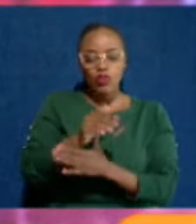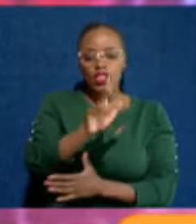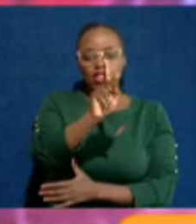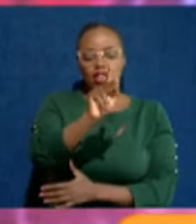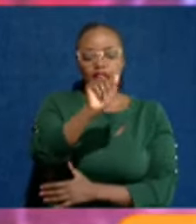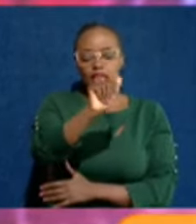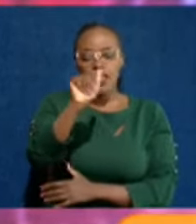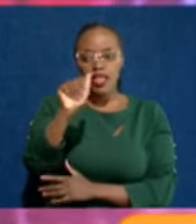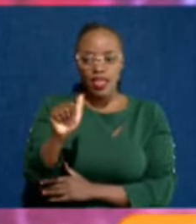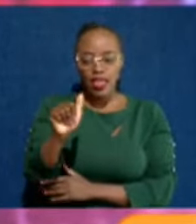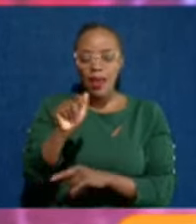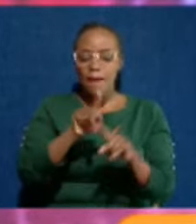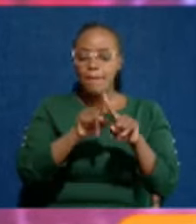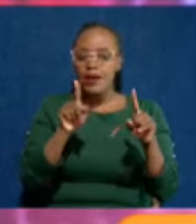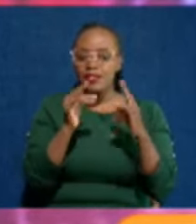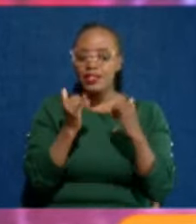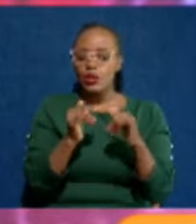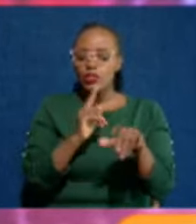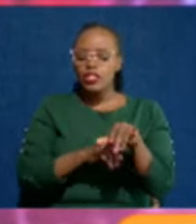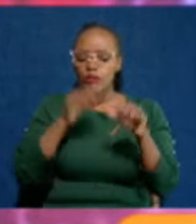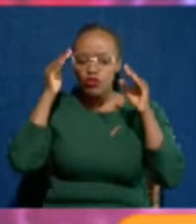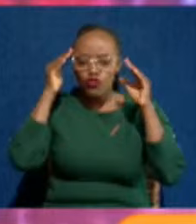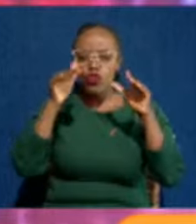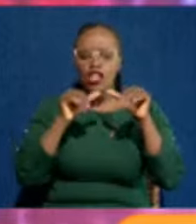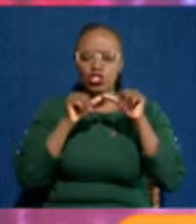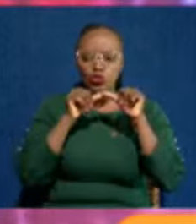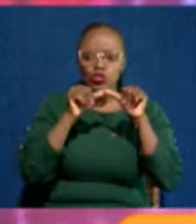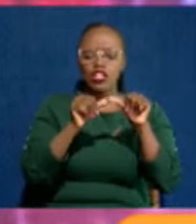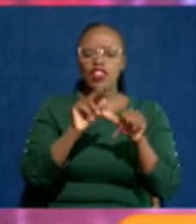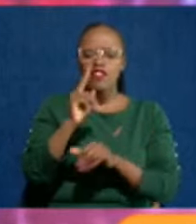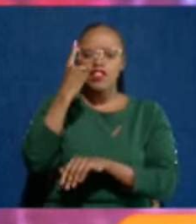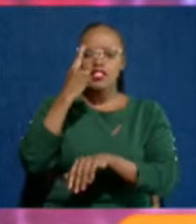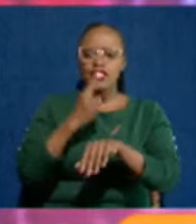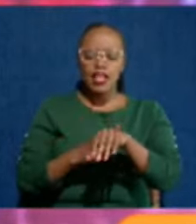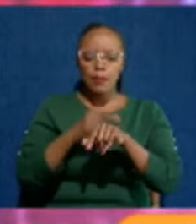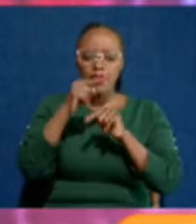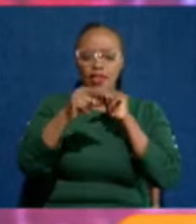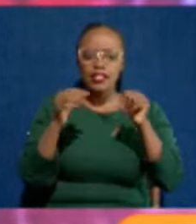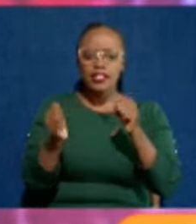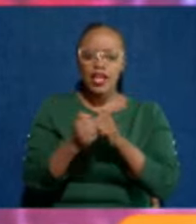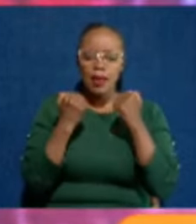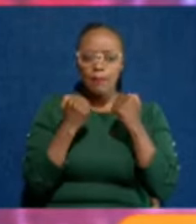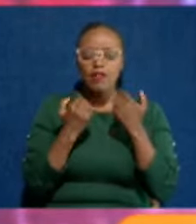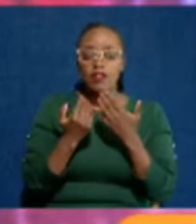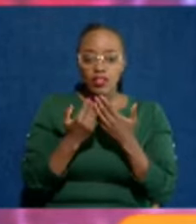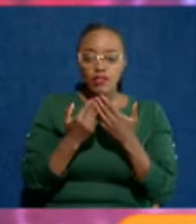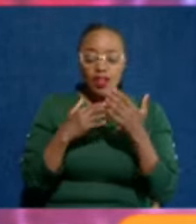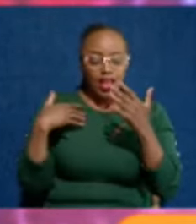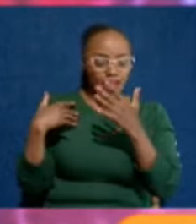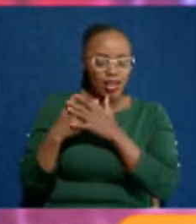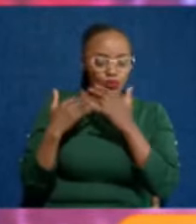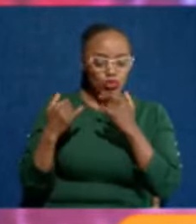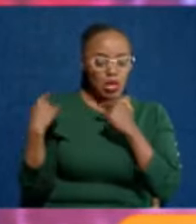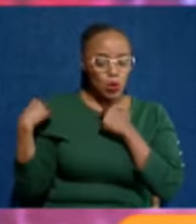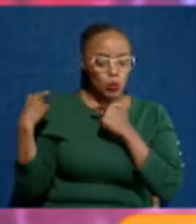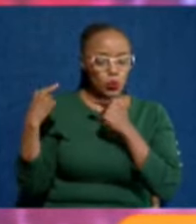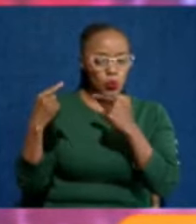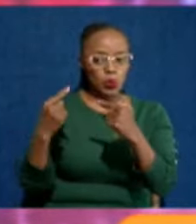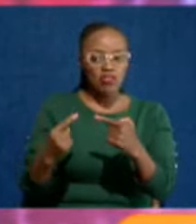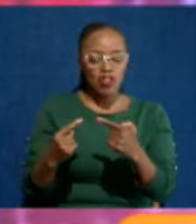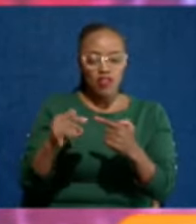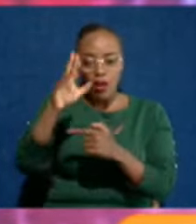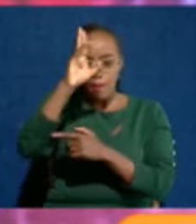Authority. But now, when you're still looking at the first time the killings happened on the 18th of June up until now, and as you say, no